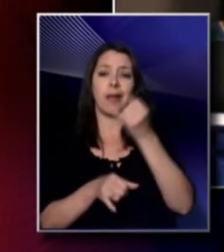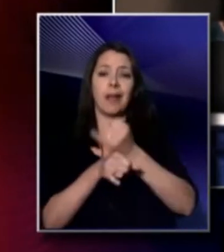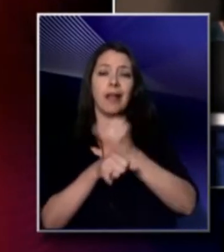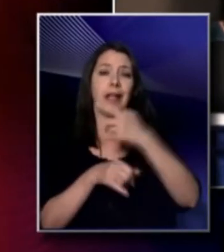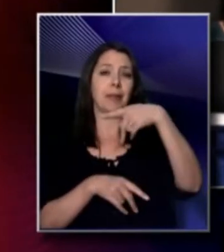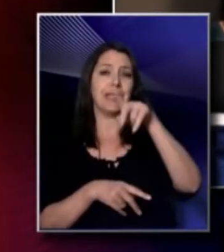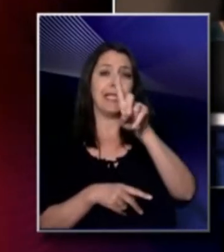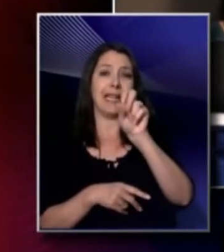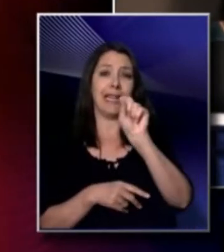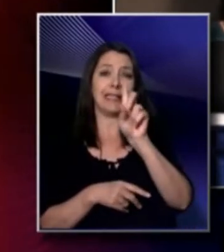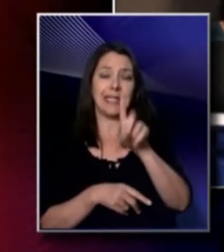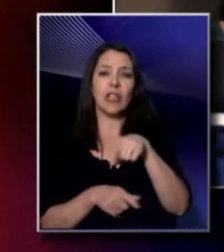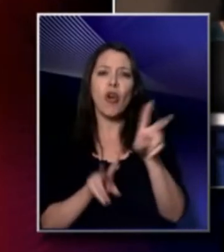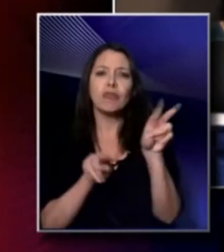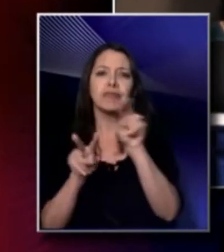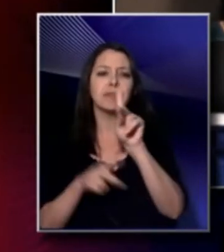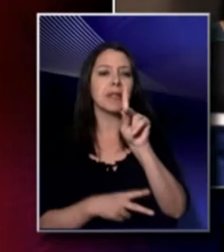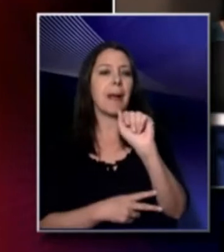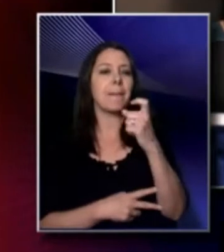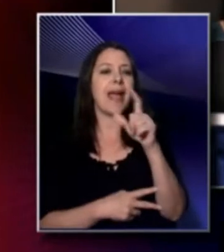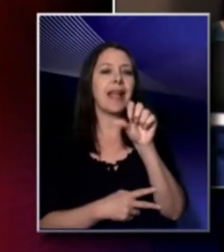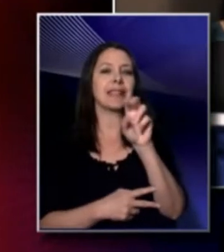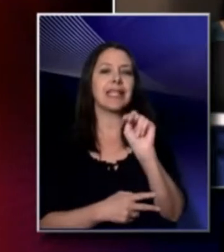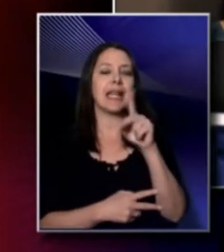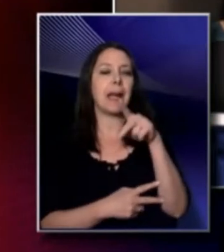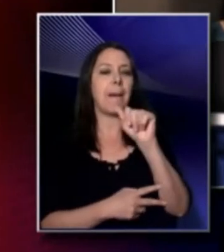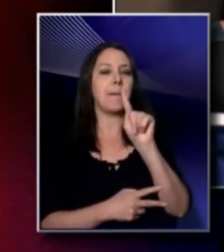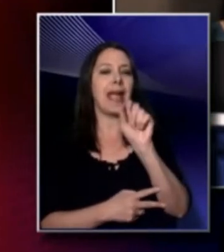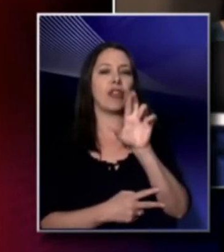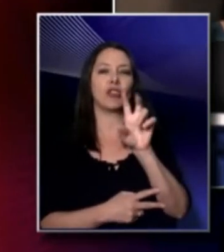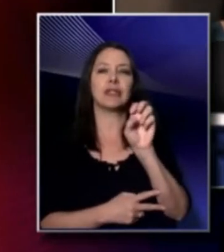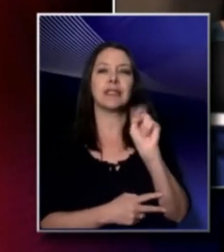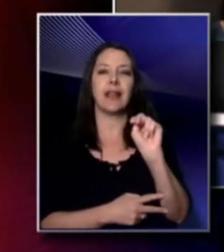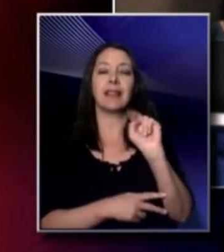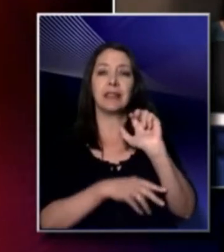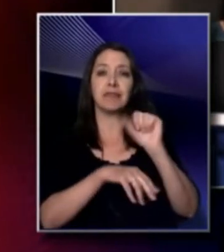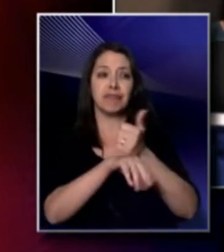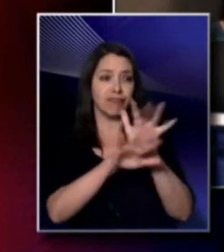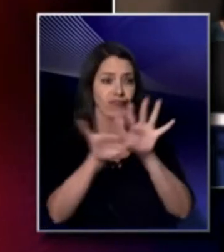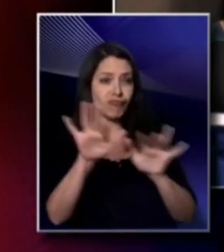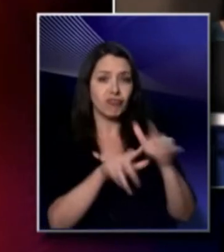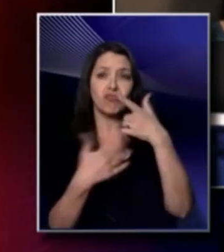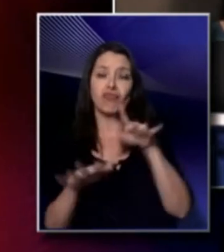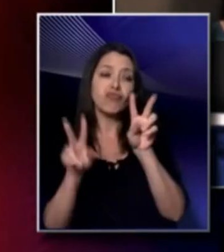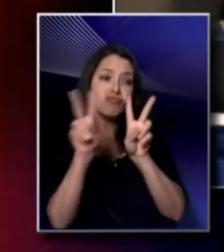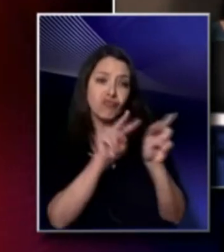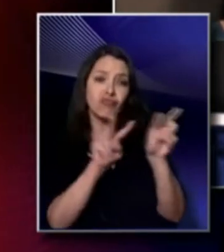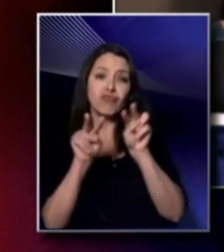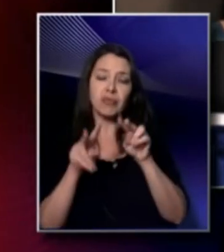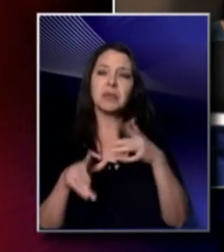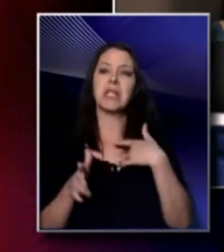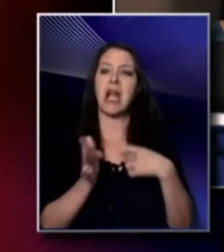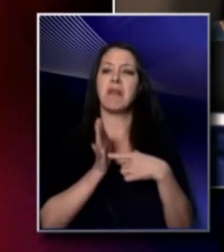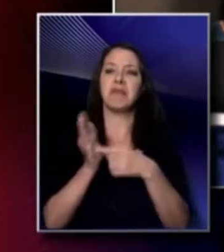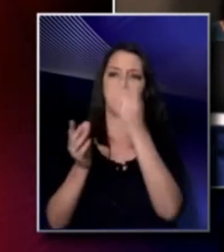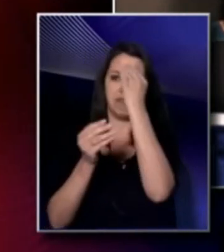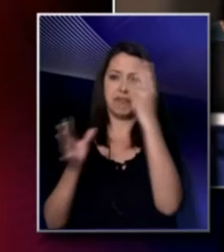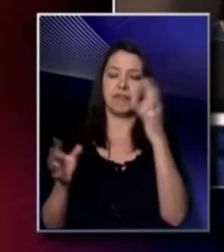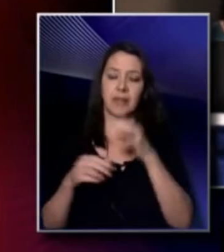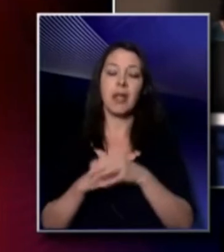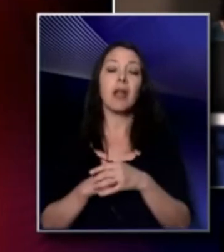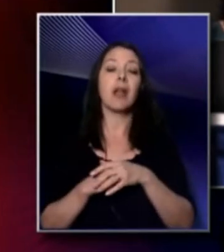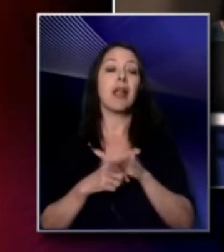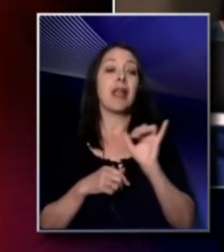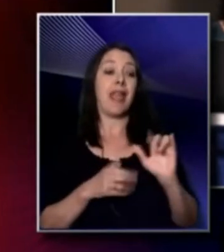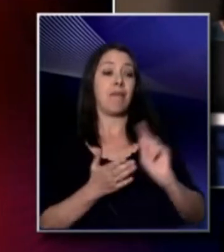and saw some of the Paxton Patterson setup. And I wanted to give you a report about the Paxton Patterson program. Paxton